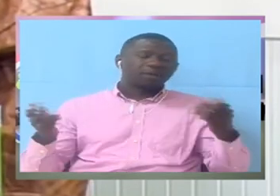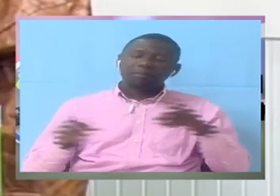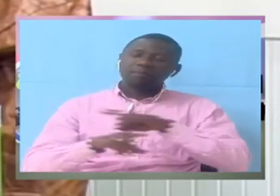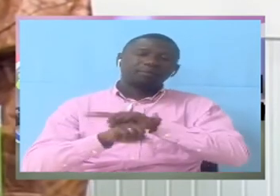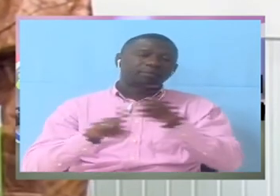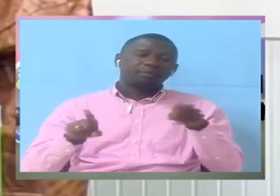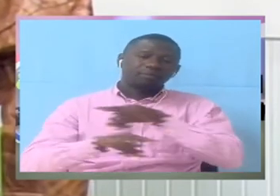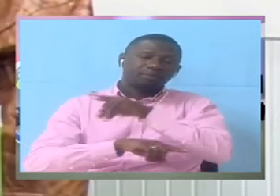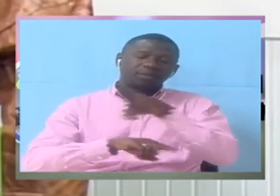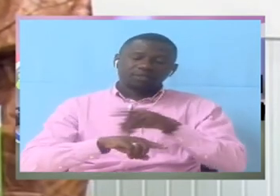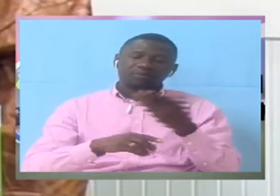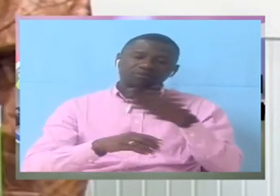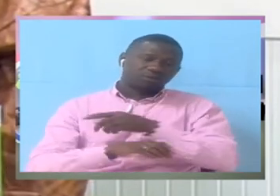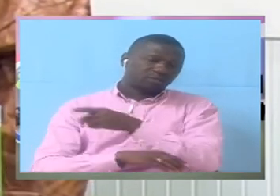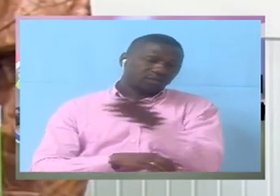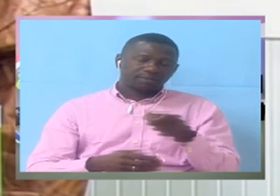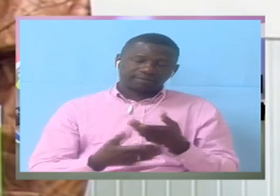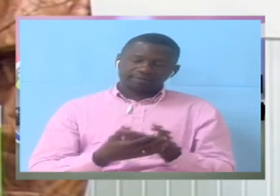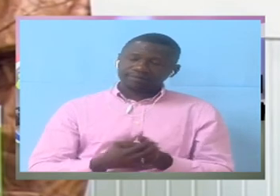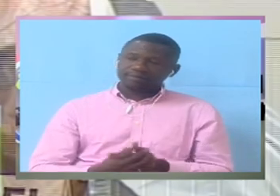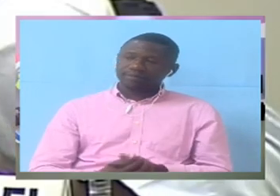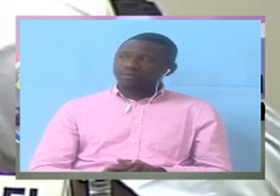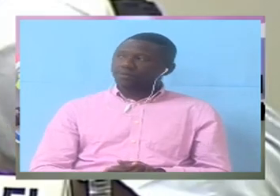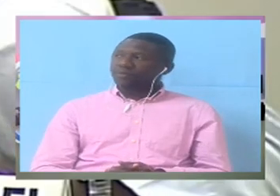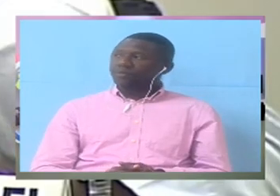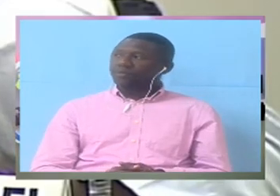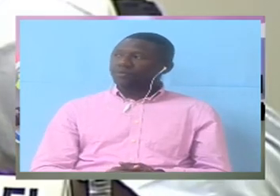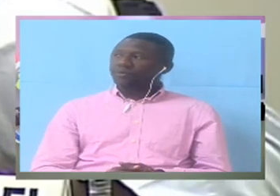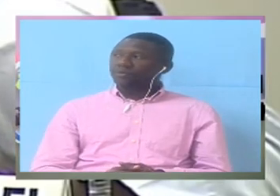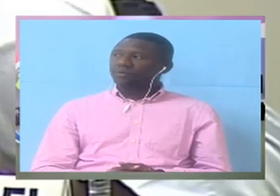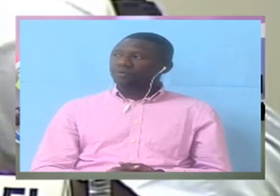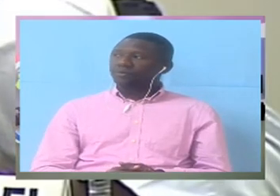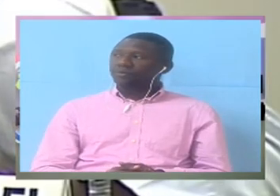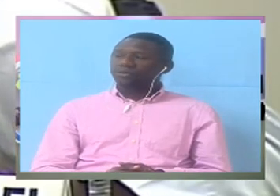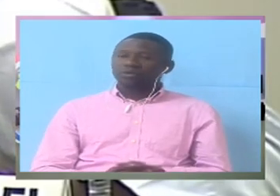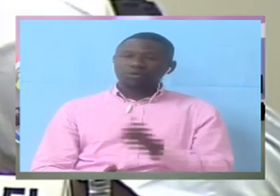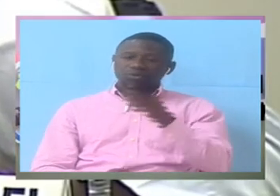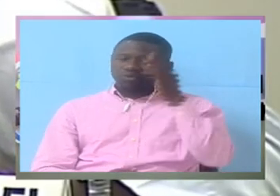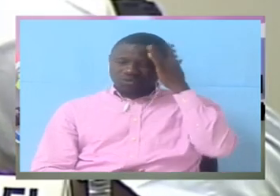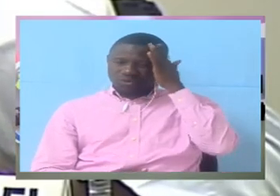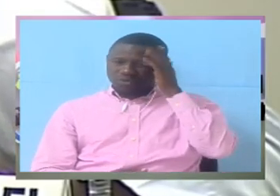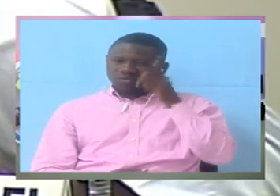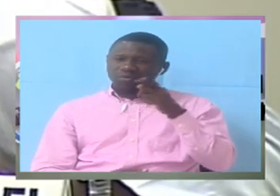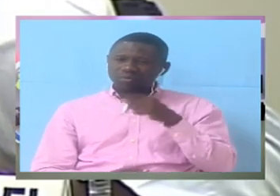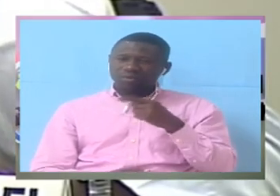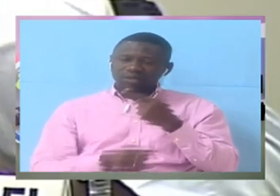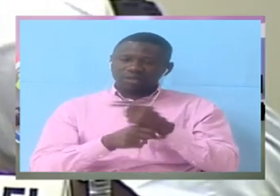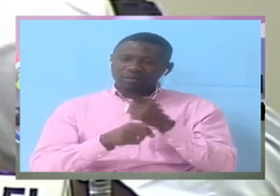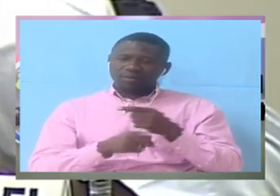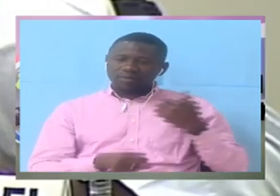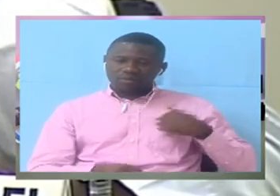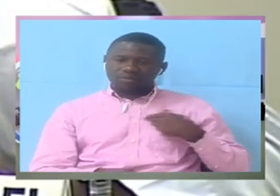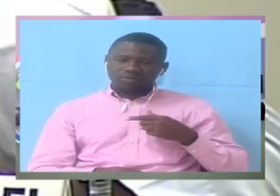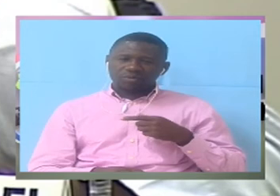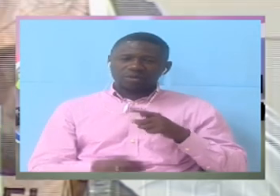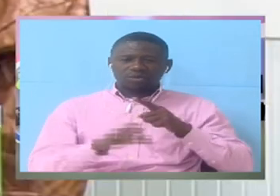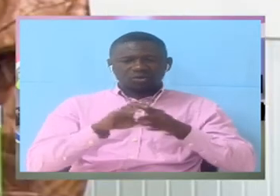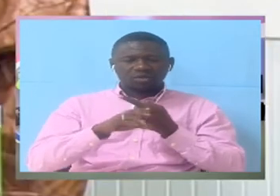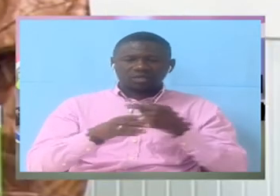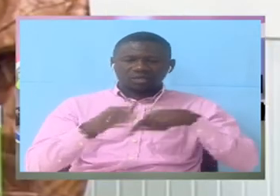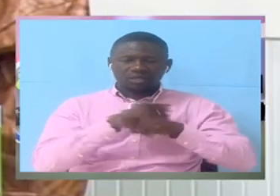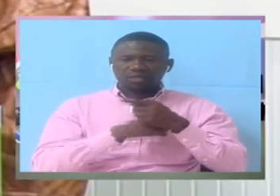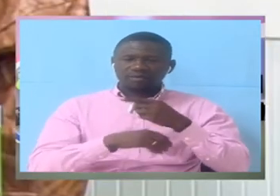took a lot of places from them. Do you realize that some Gambians were injured in that fighting?